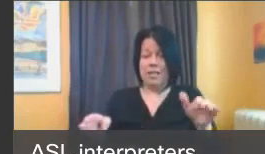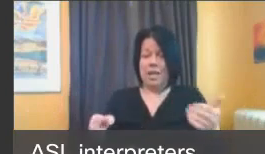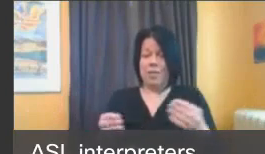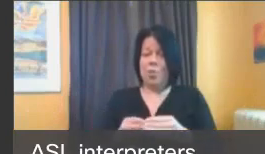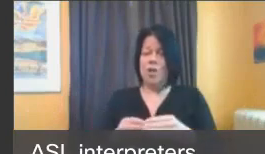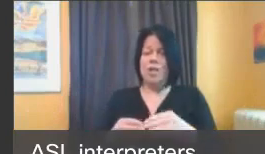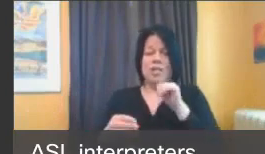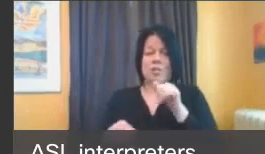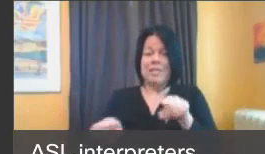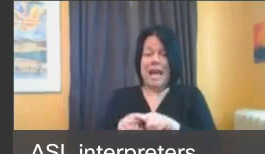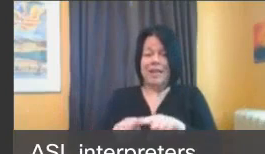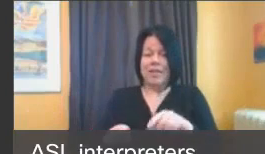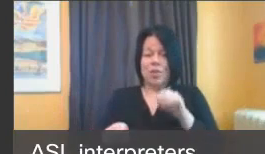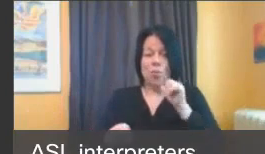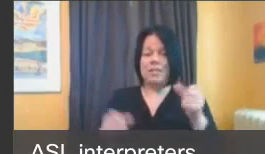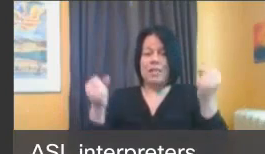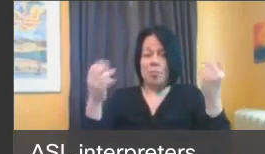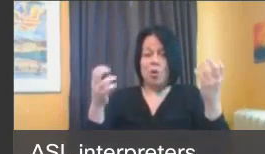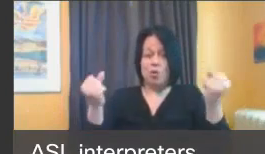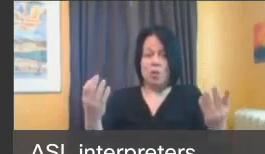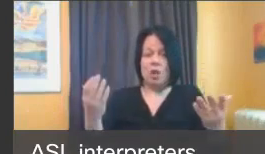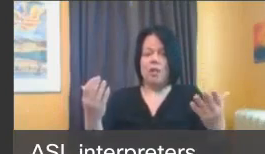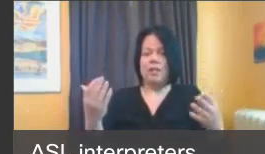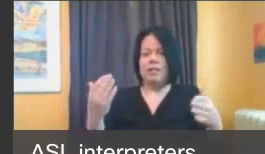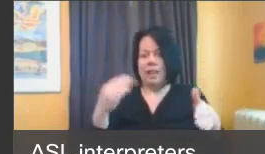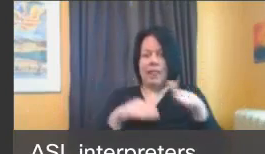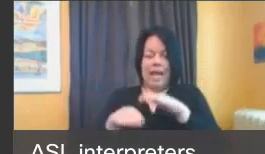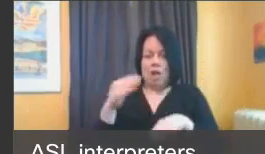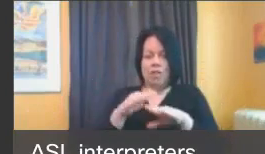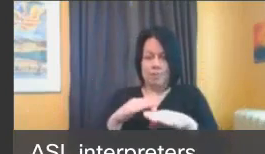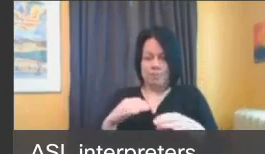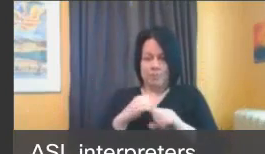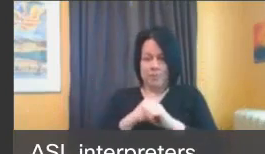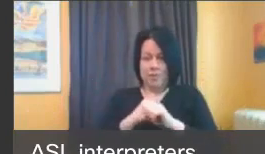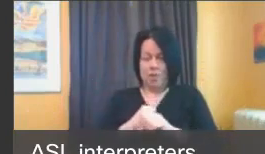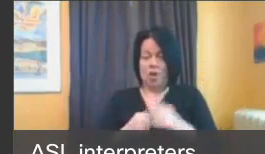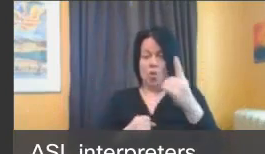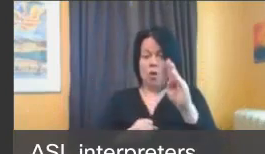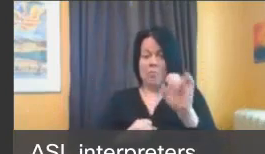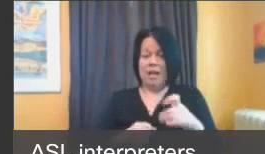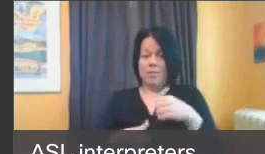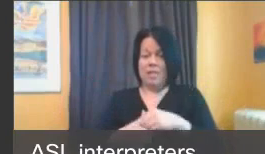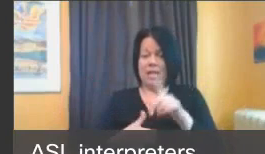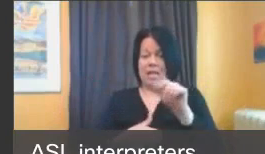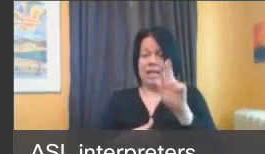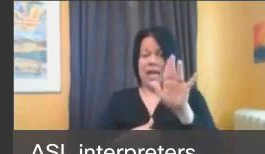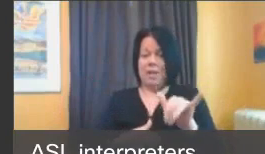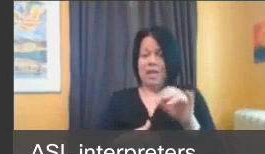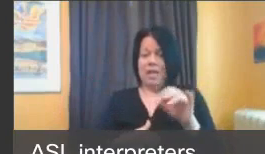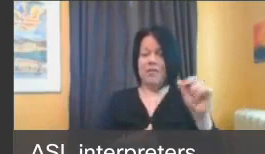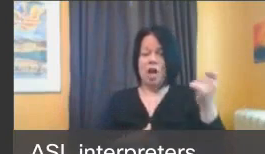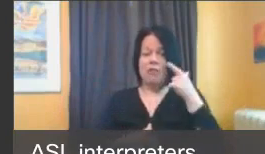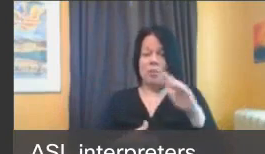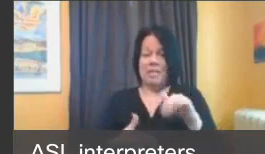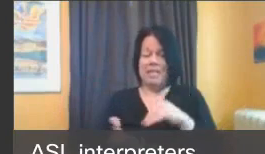not as if there wasn't multiple layers of security. One of the drop box locations, it was in a lobby of our government center, and